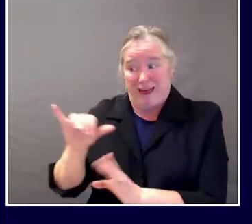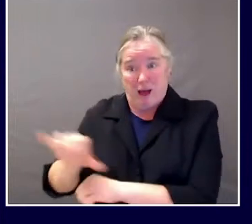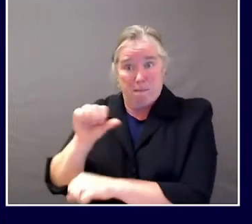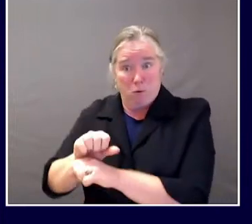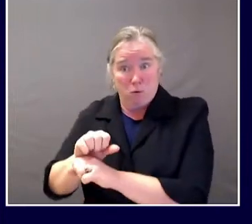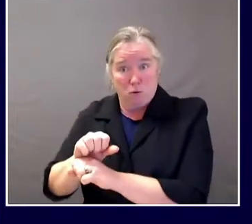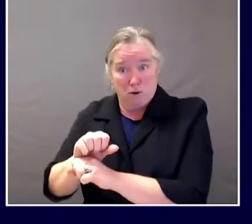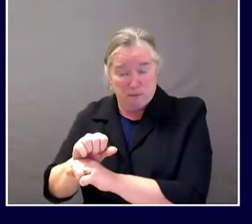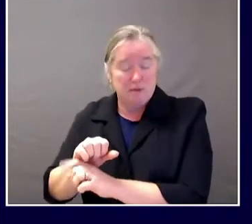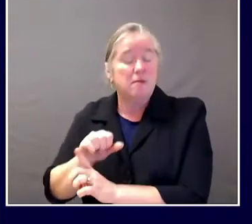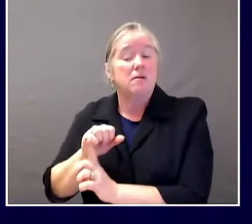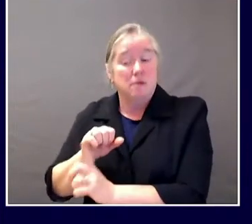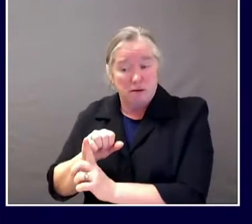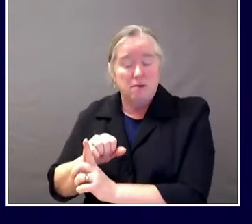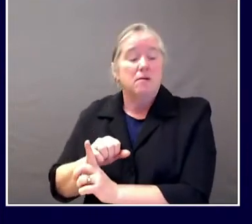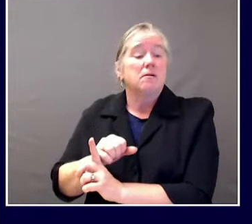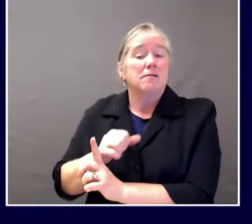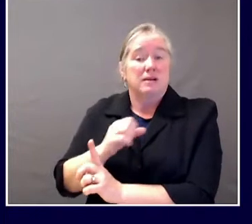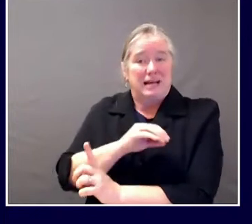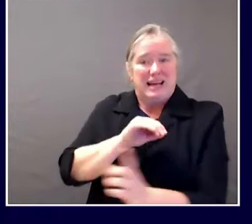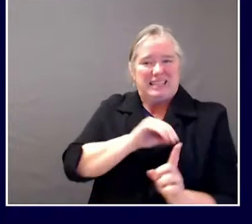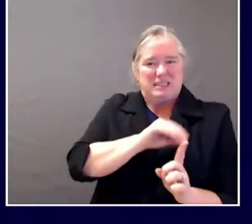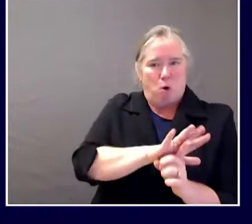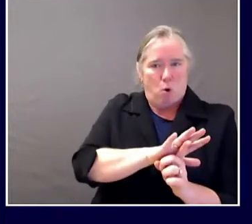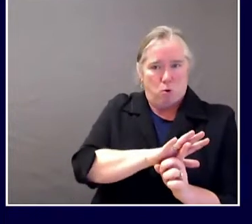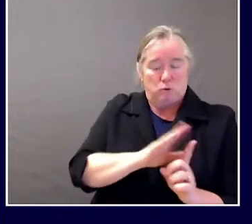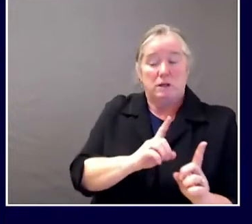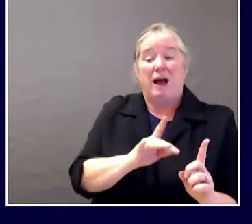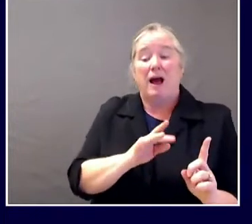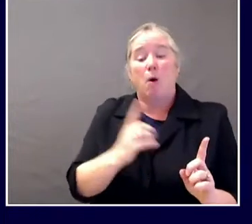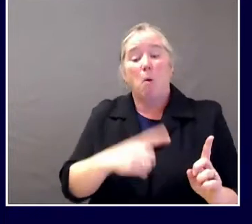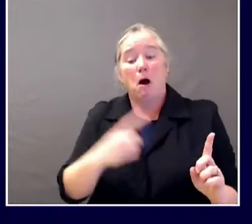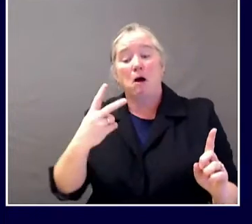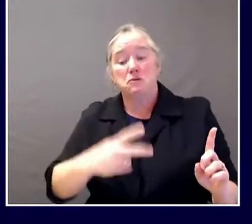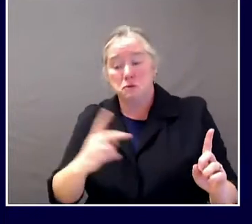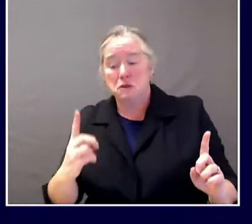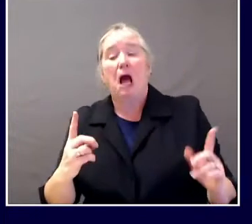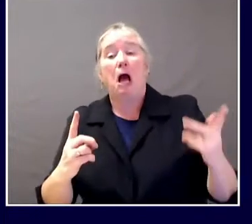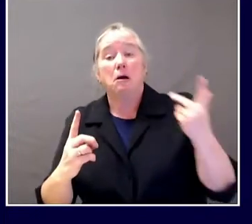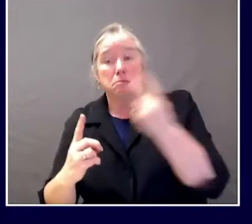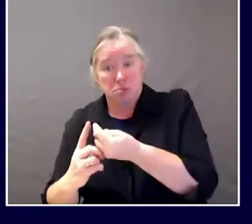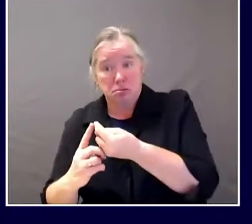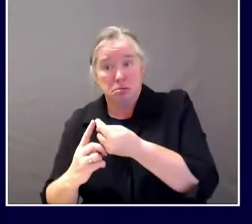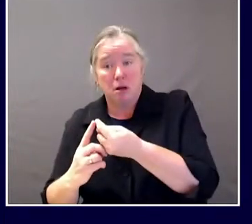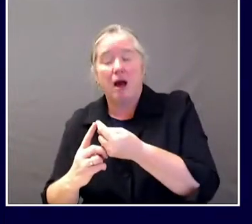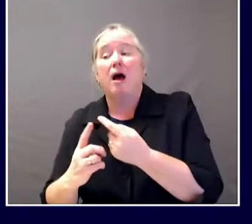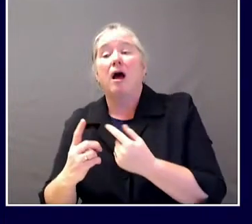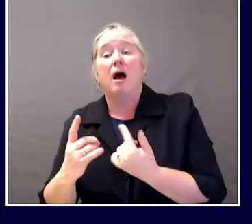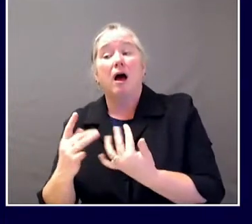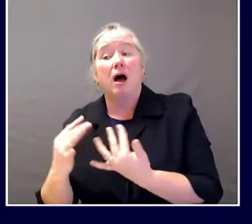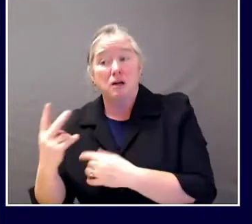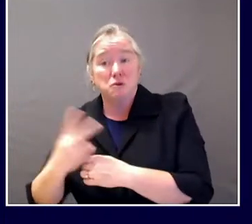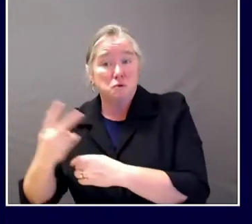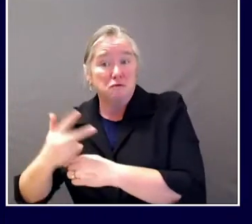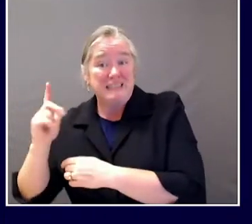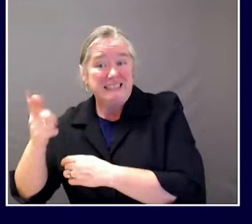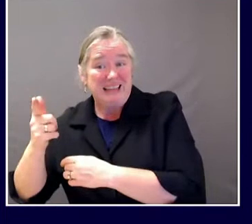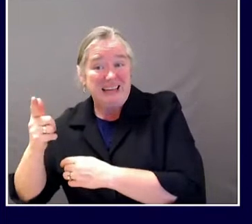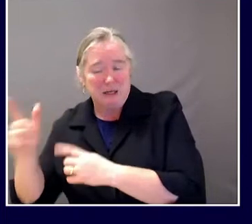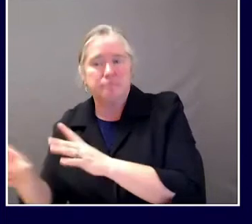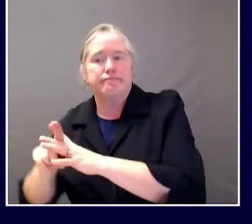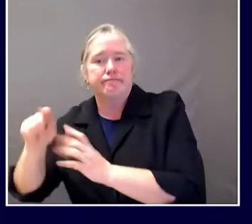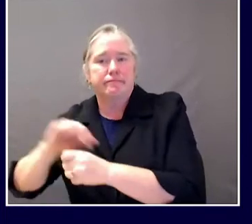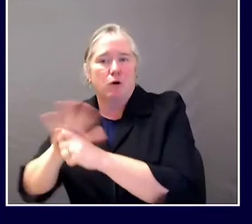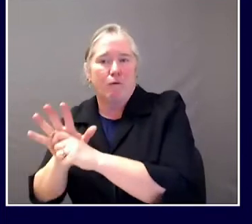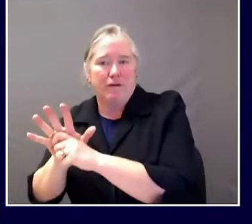after they were vaccinated, they started feeling sick and were tested and were found to have COVID. But that's not because of